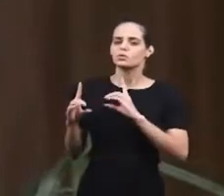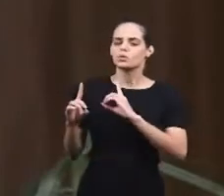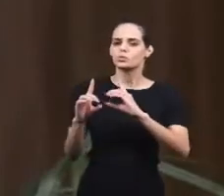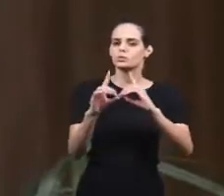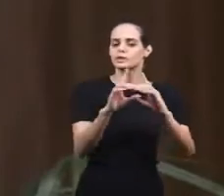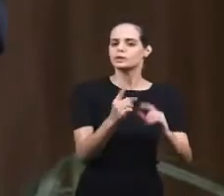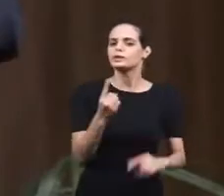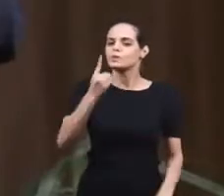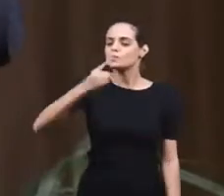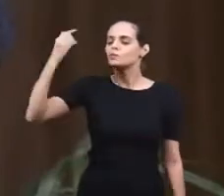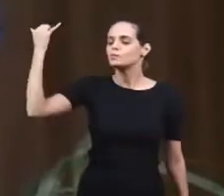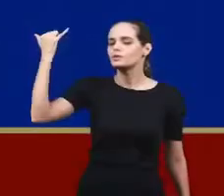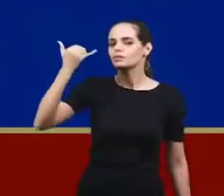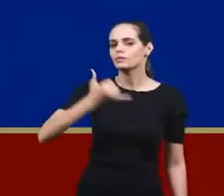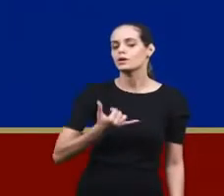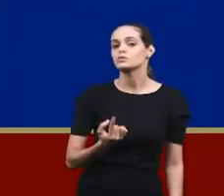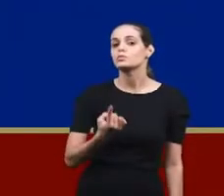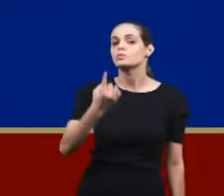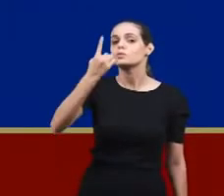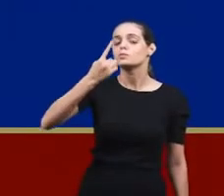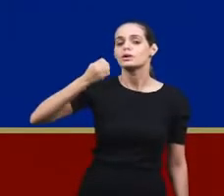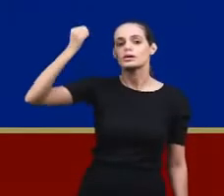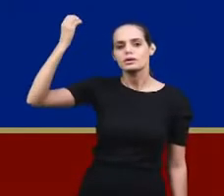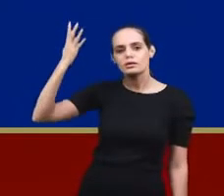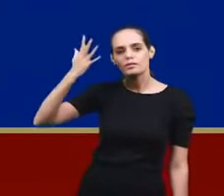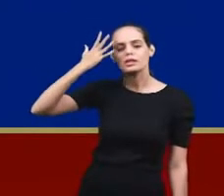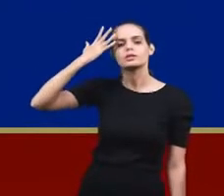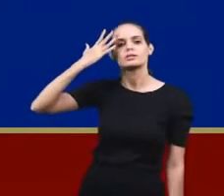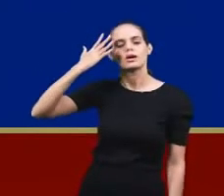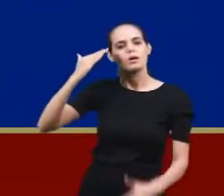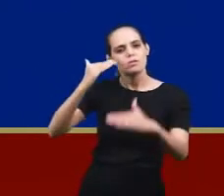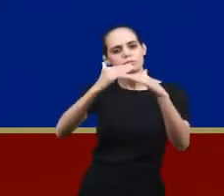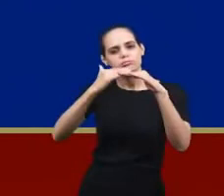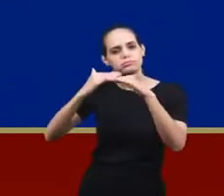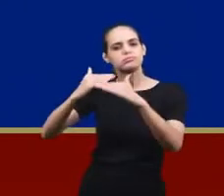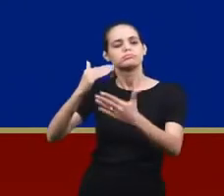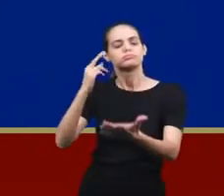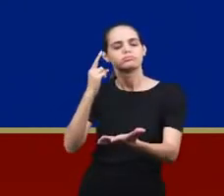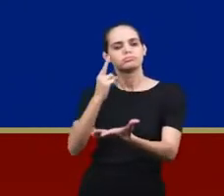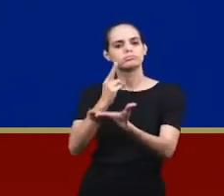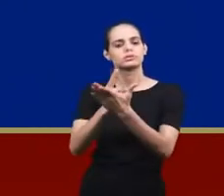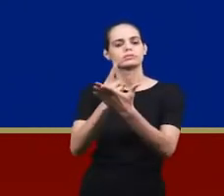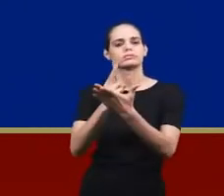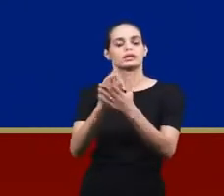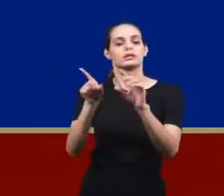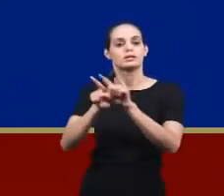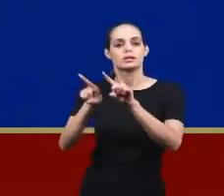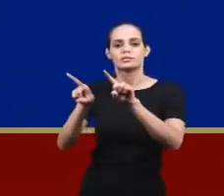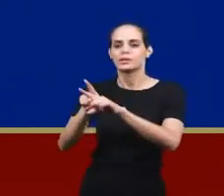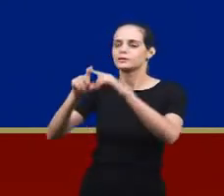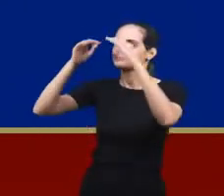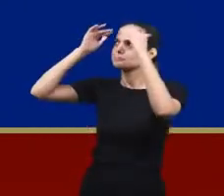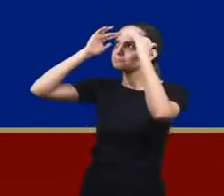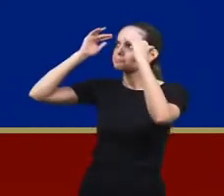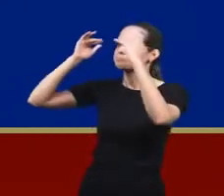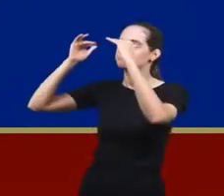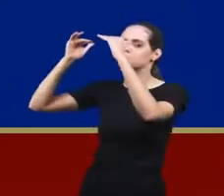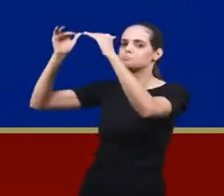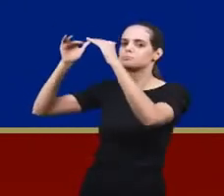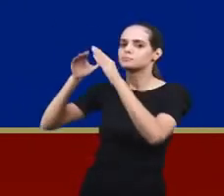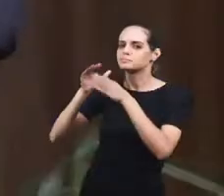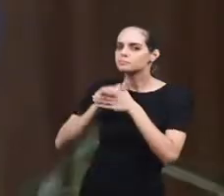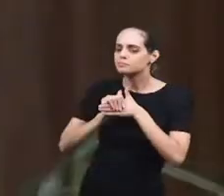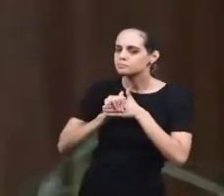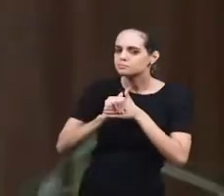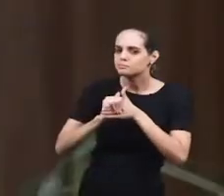under the same voice, the same revelation, the same direction, and